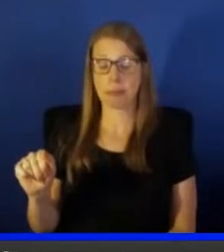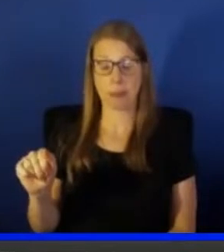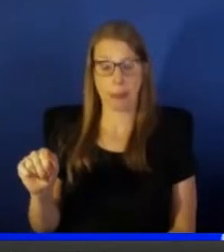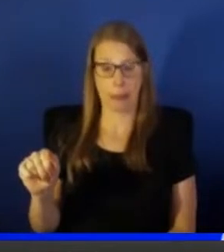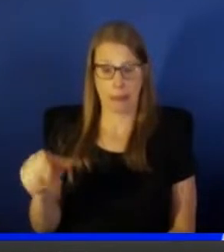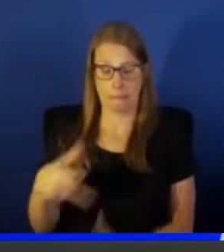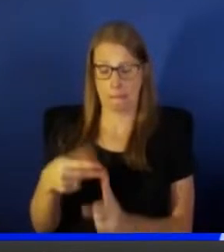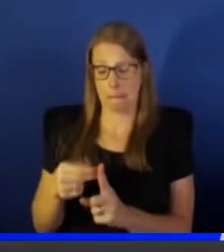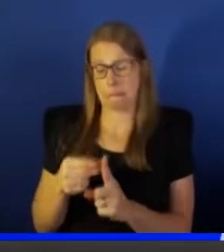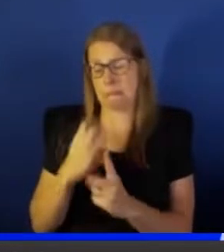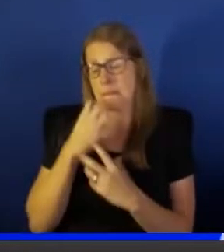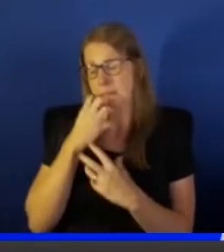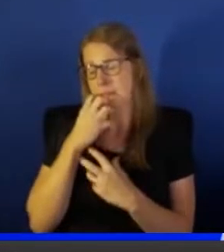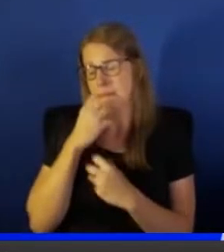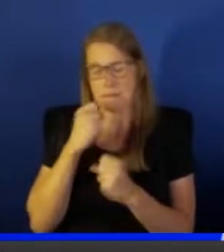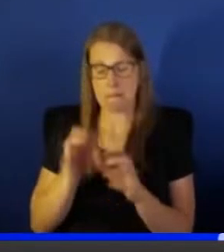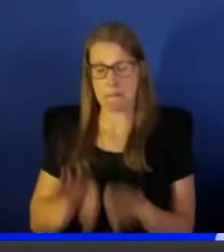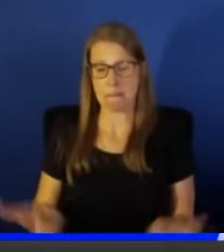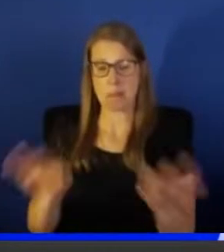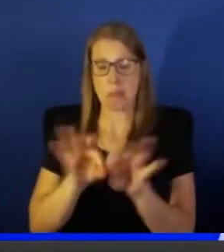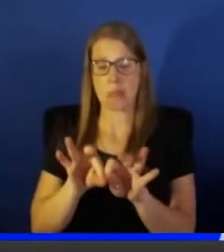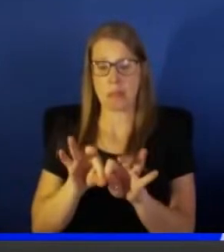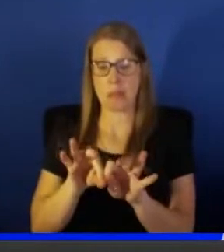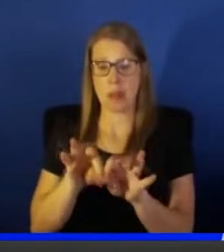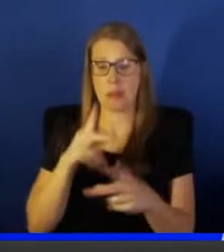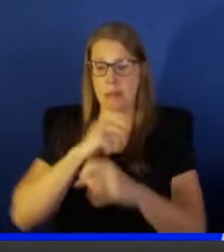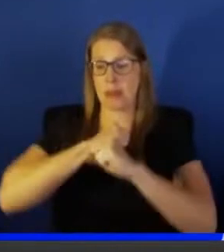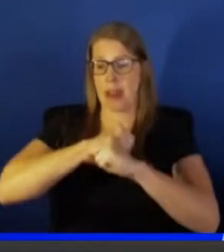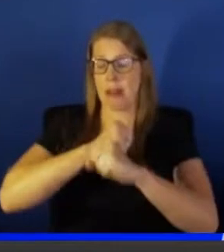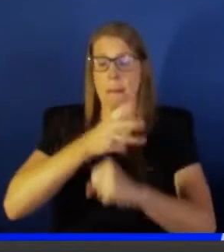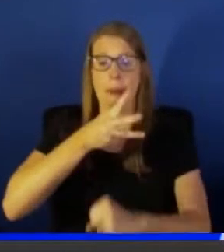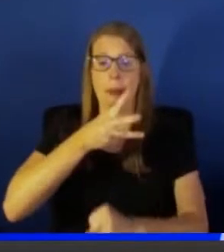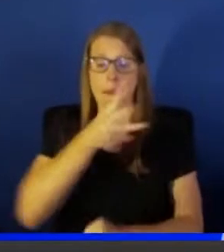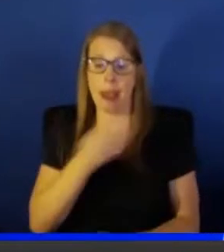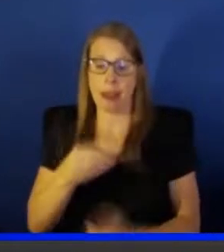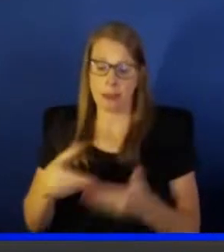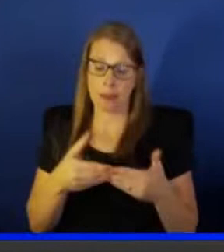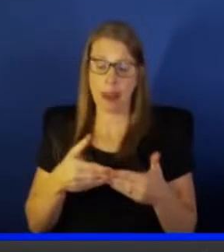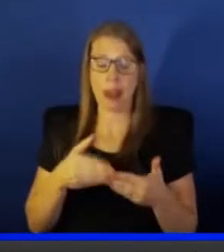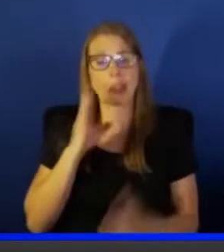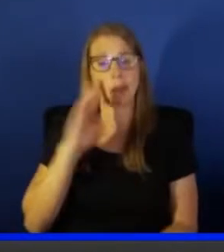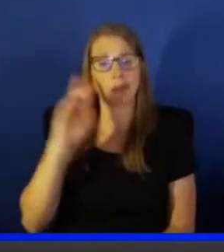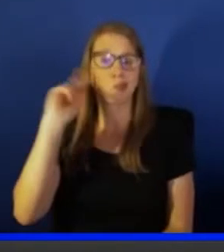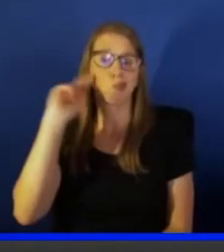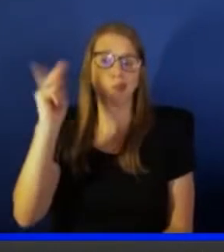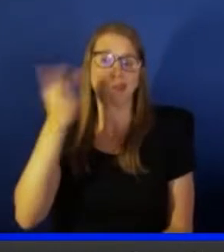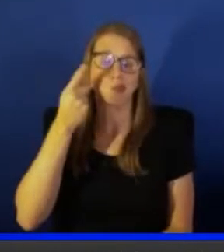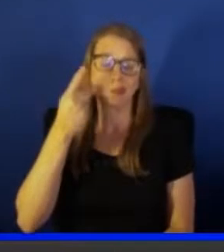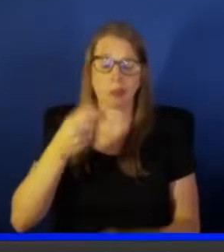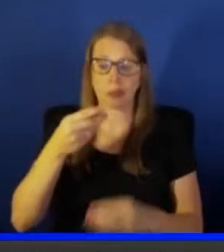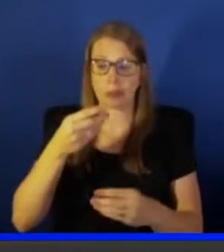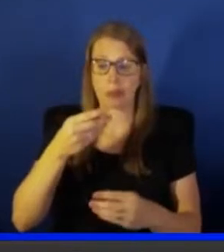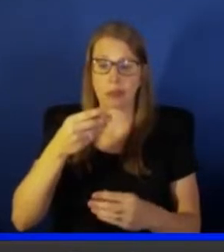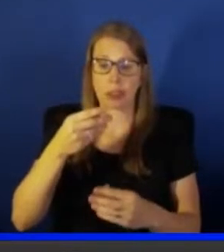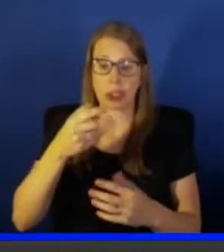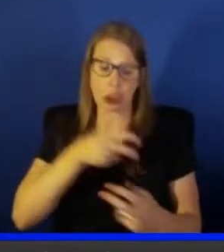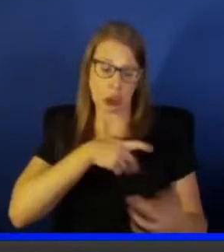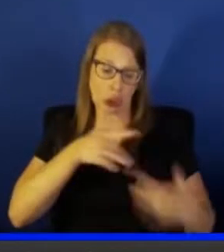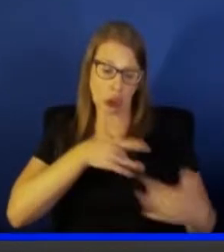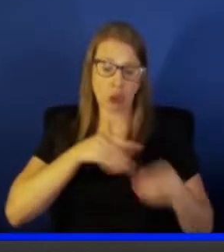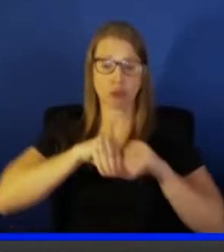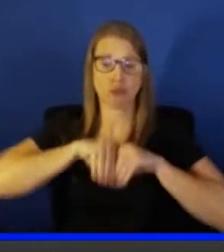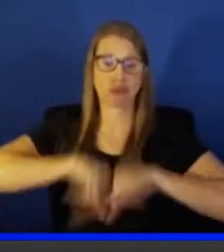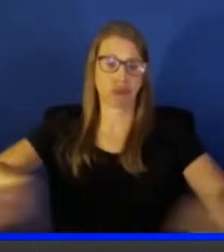protect mom and baby. We knew that there were those misled, misguided, misinformed concerns about vaccination